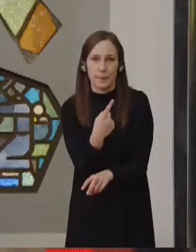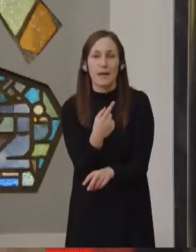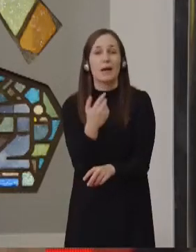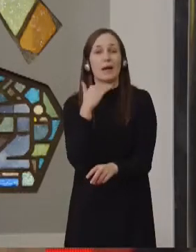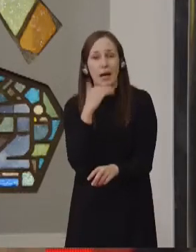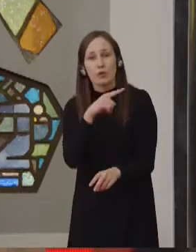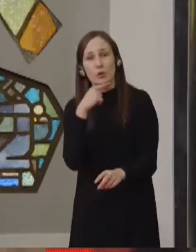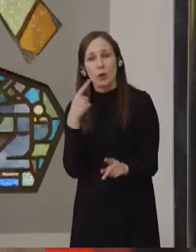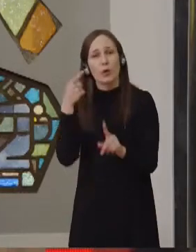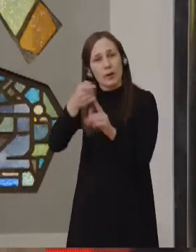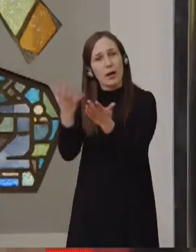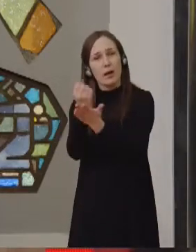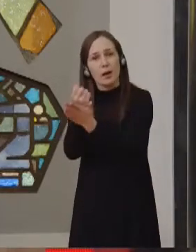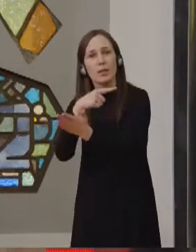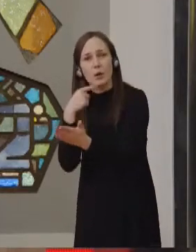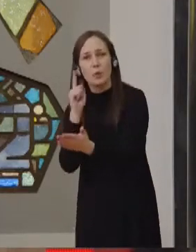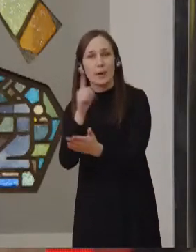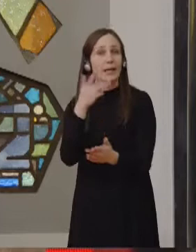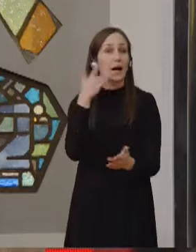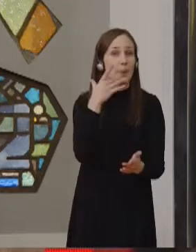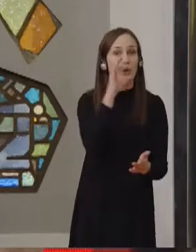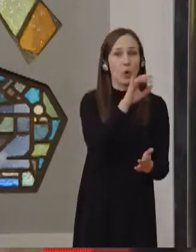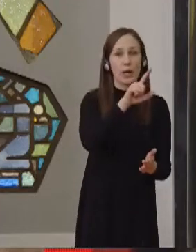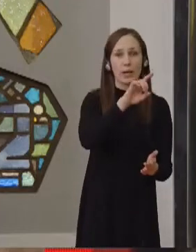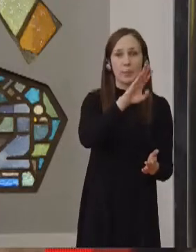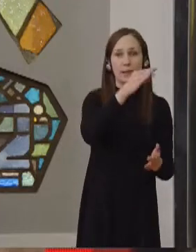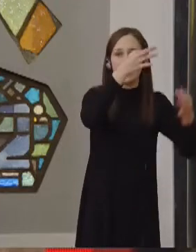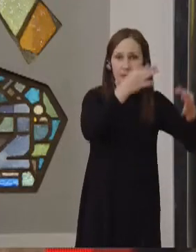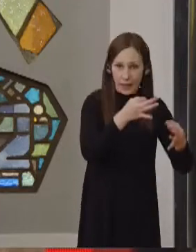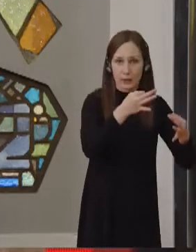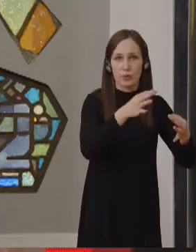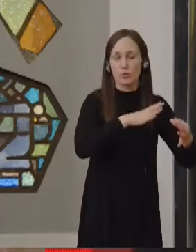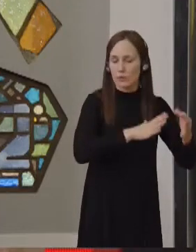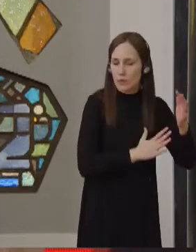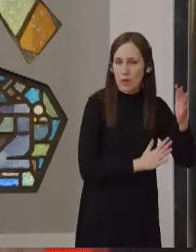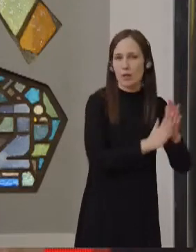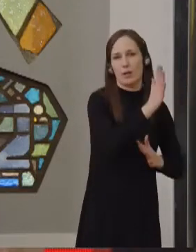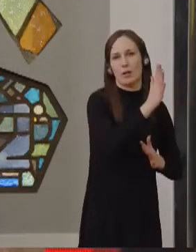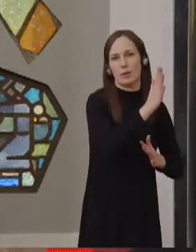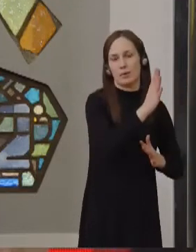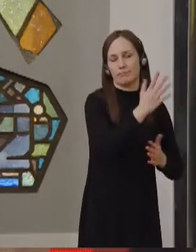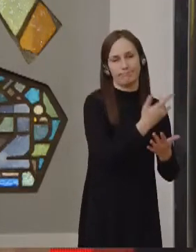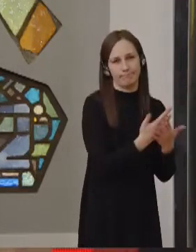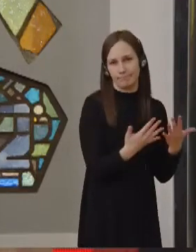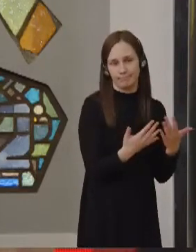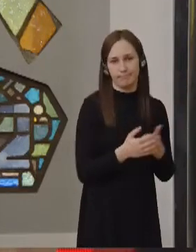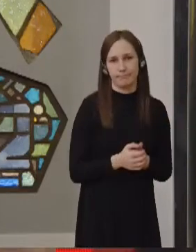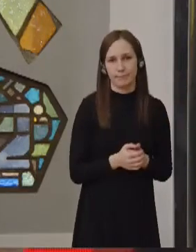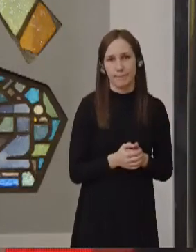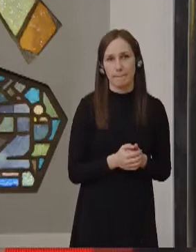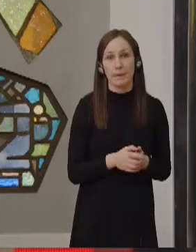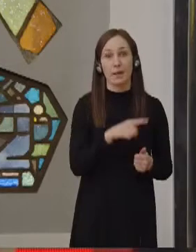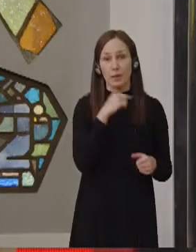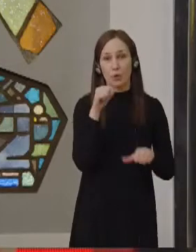on LGBTQI rights has happened due to efforts on multiple fronts, and yes, over many years, including